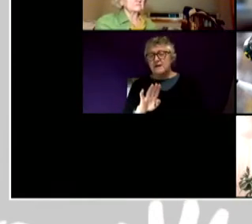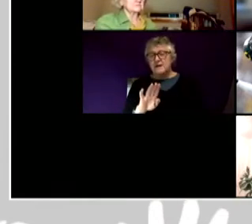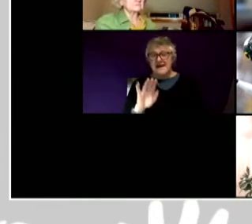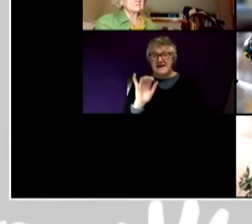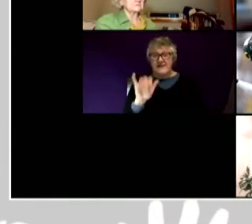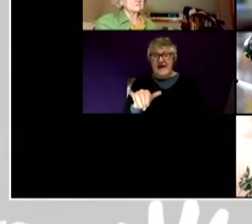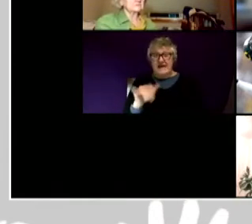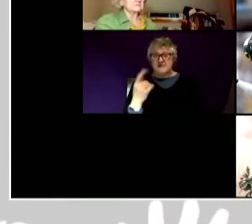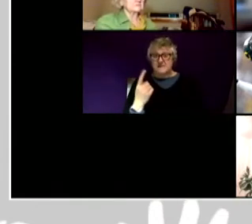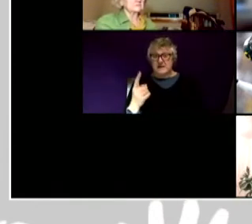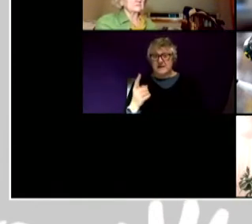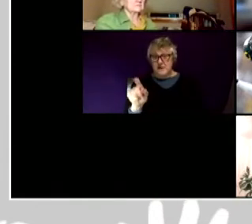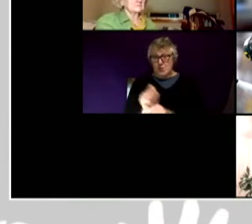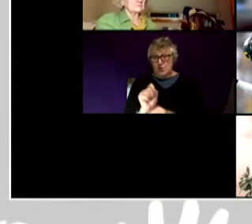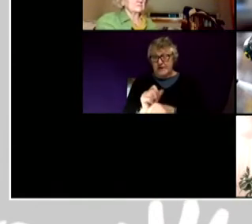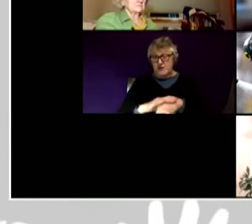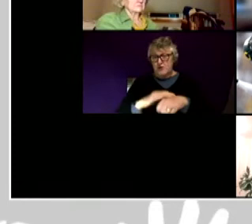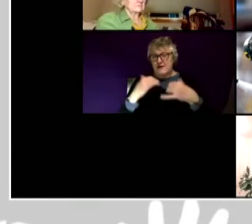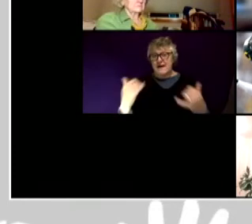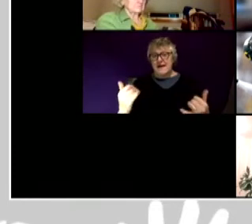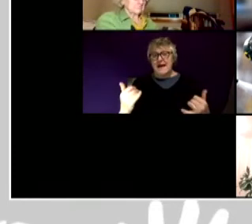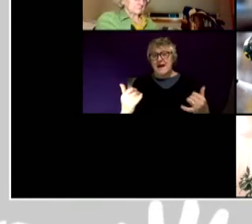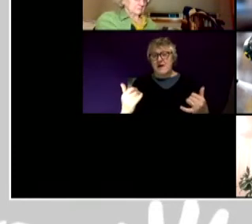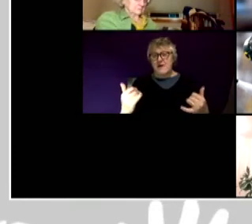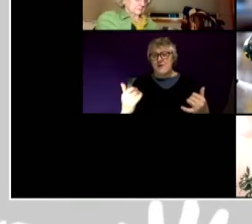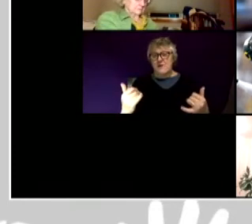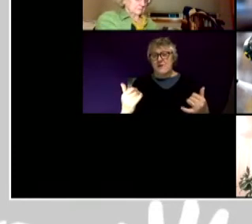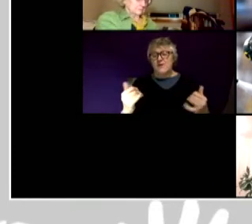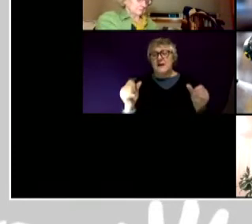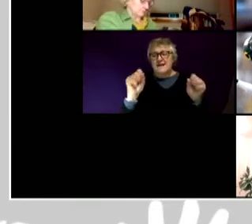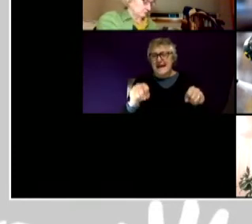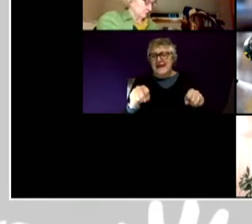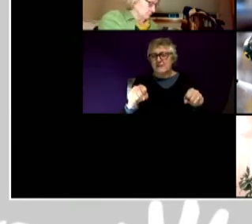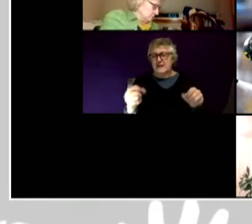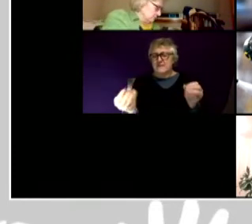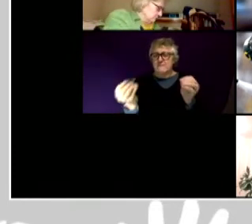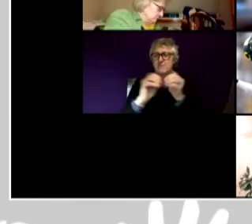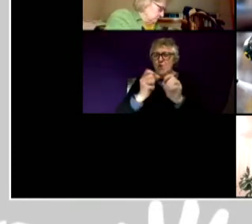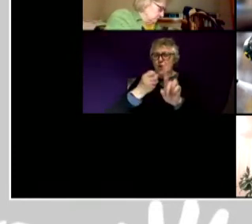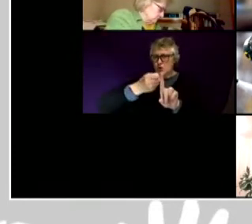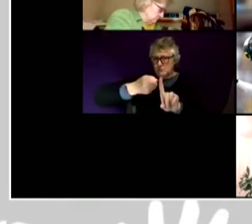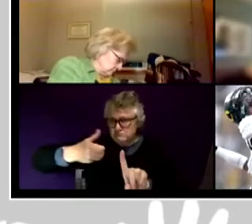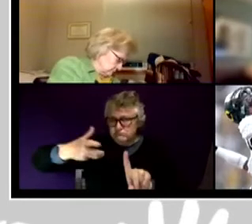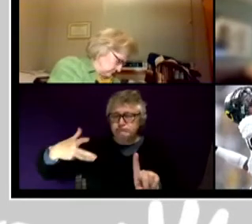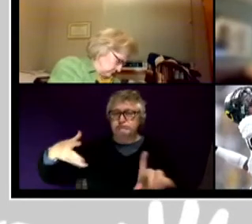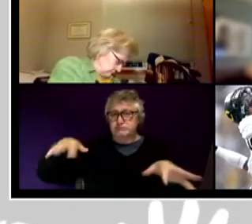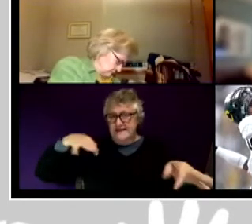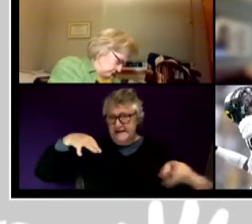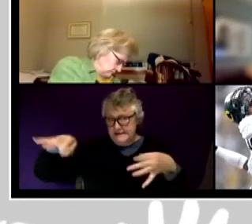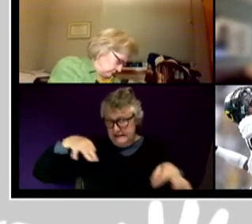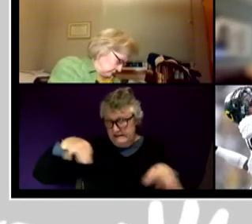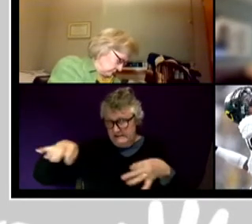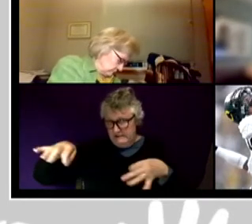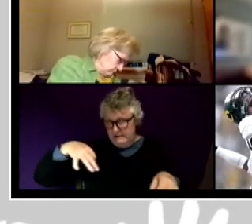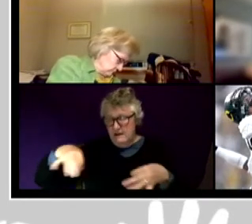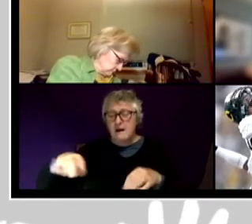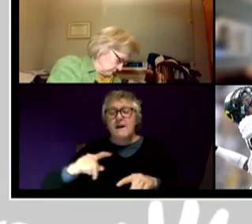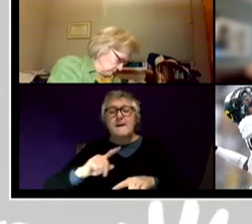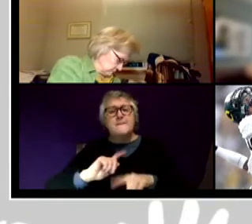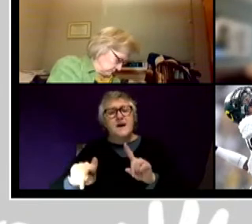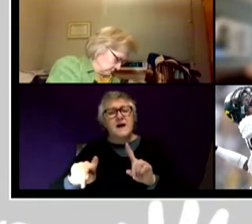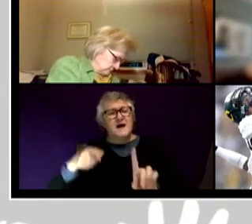now. And it can be explained in more detail. But the idea